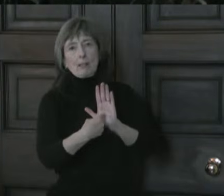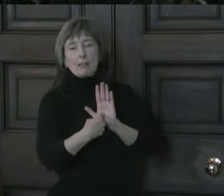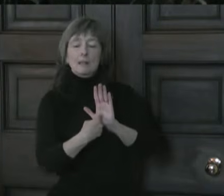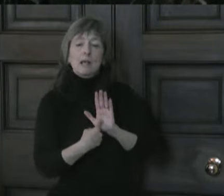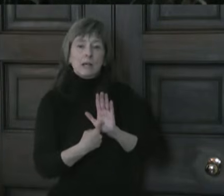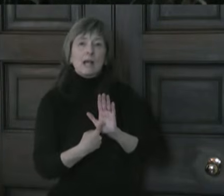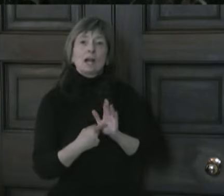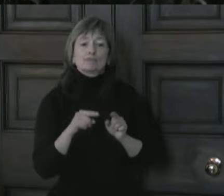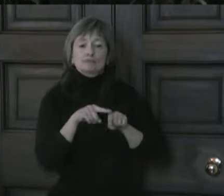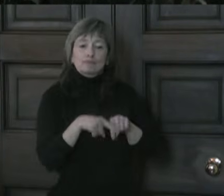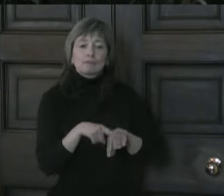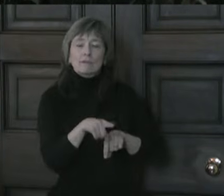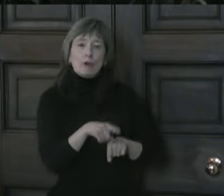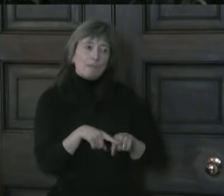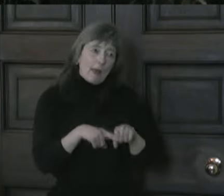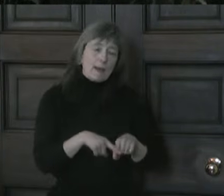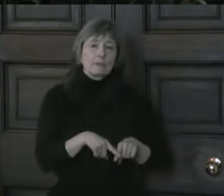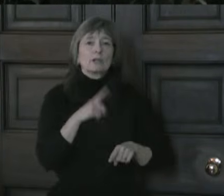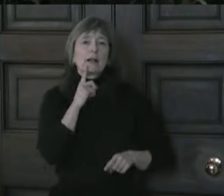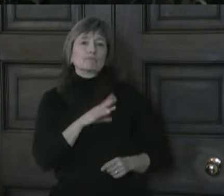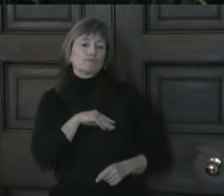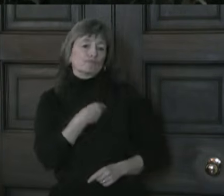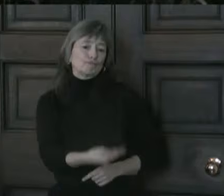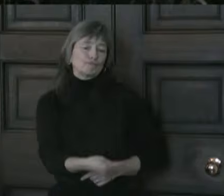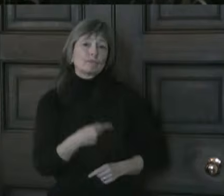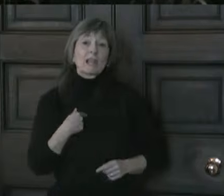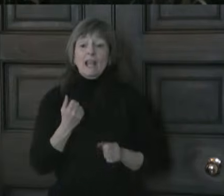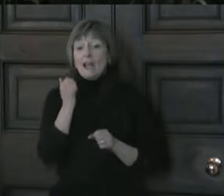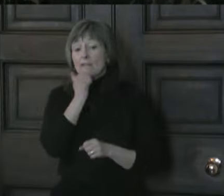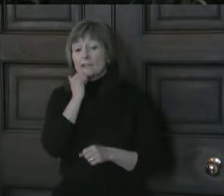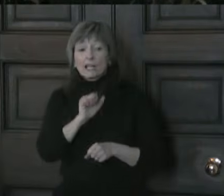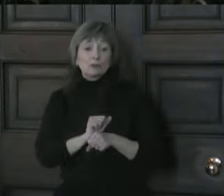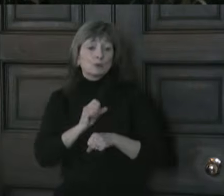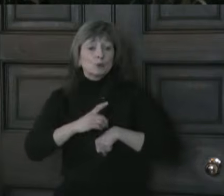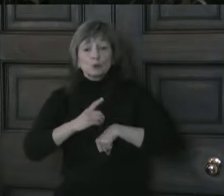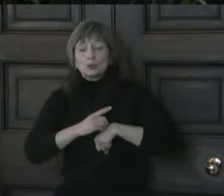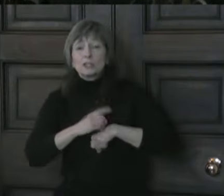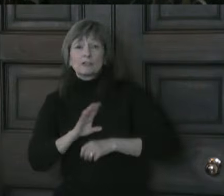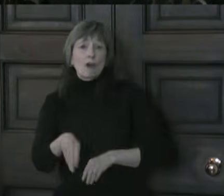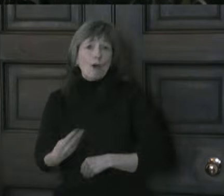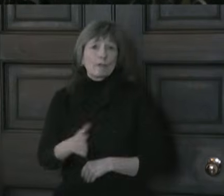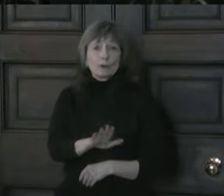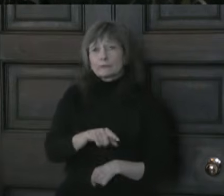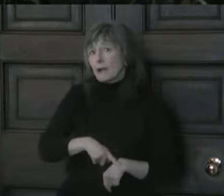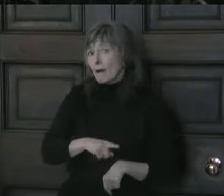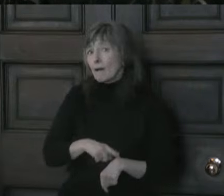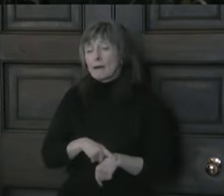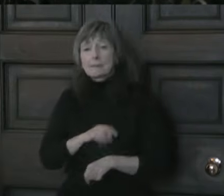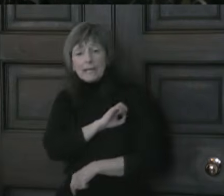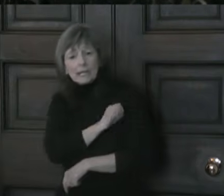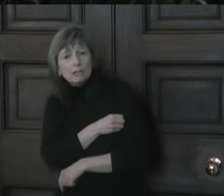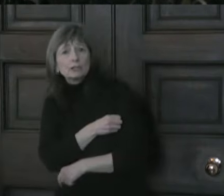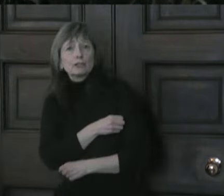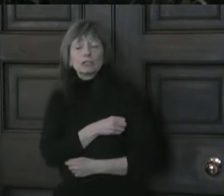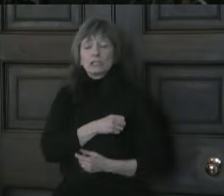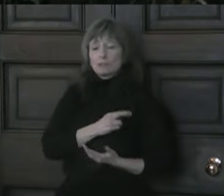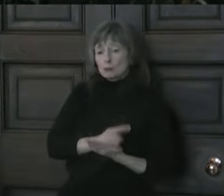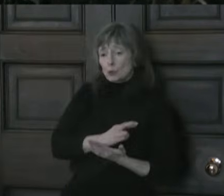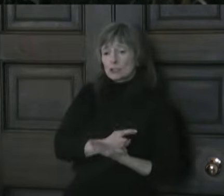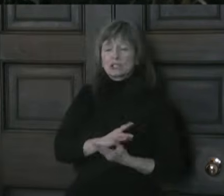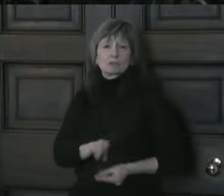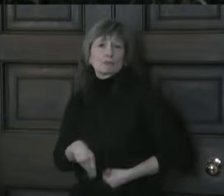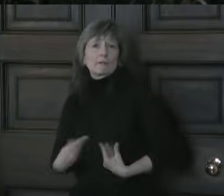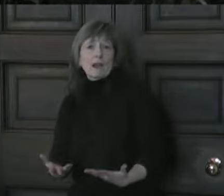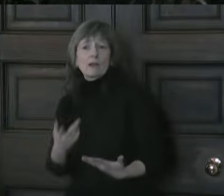and generosity, often taking on day-to-day tasks and offering her time, energy, and resources